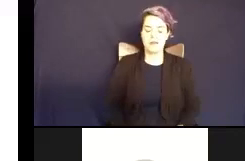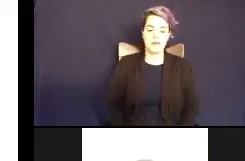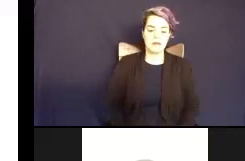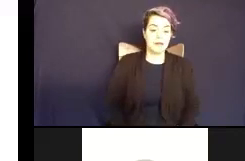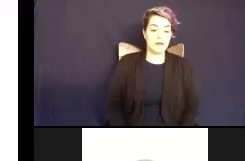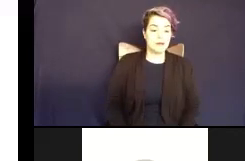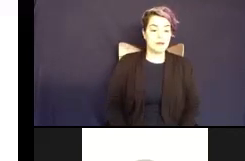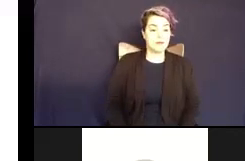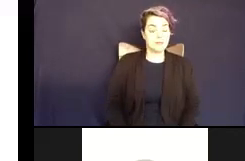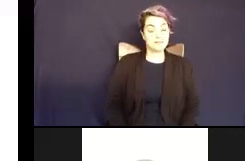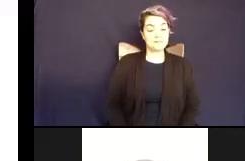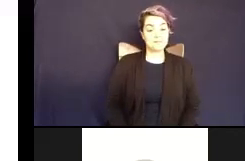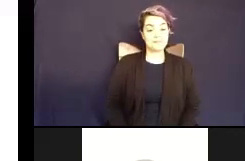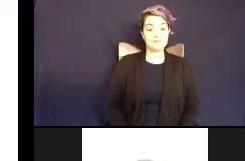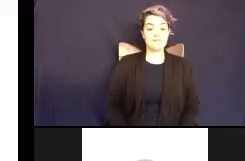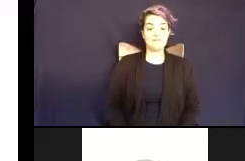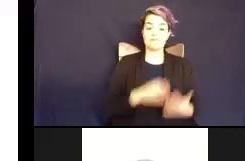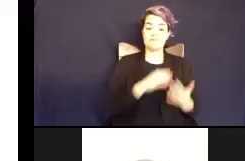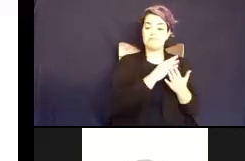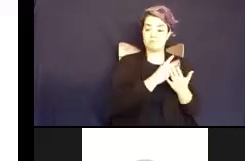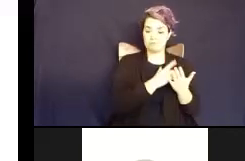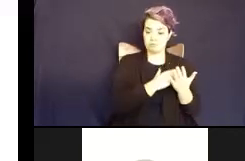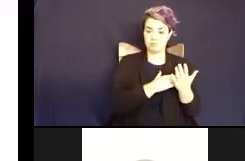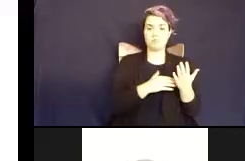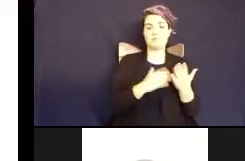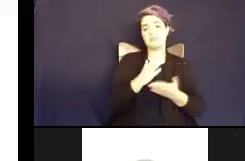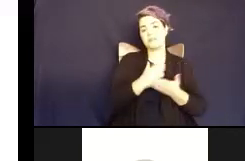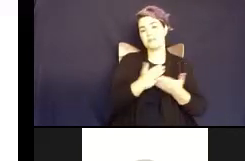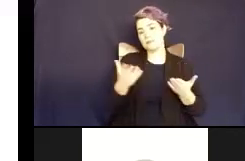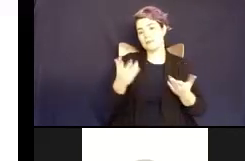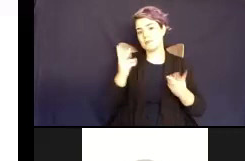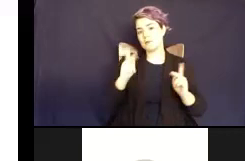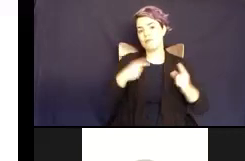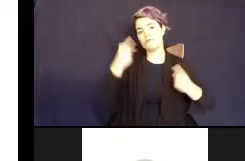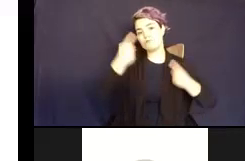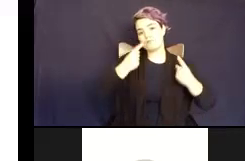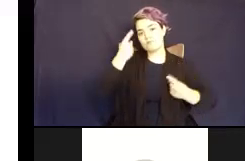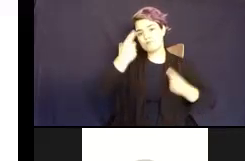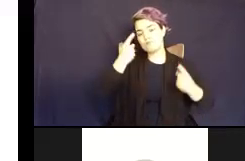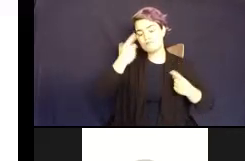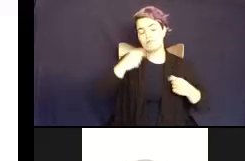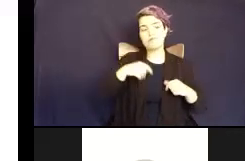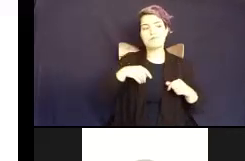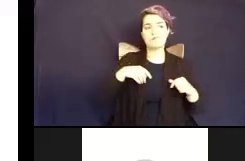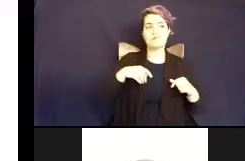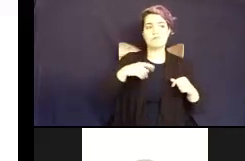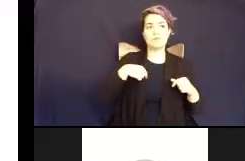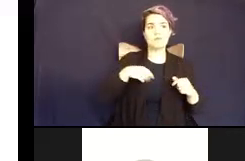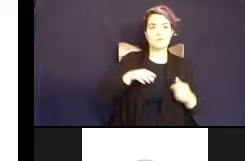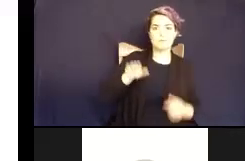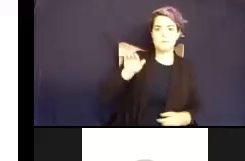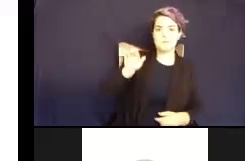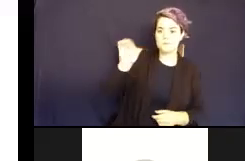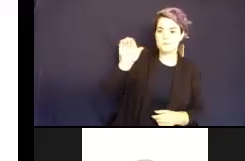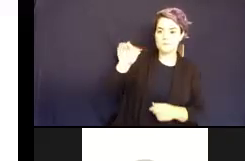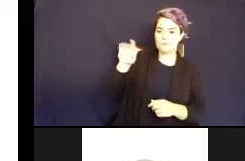of the things that people should be thinking about in sort of bringing to policymakers to